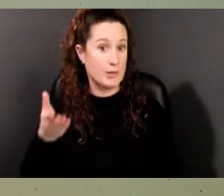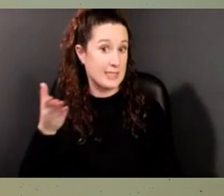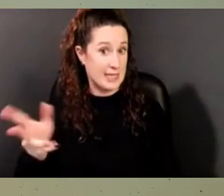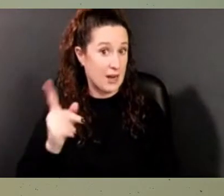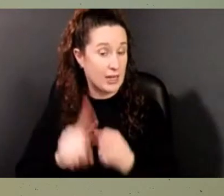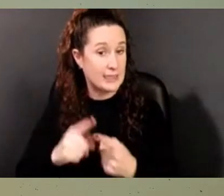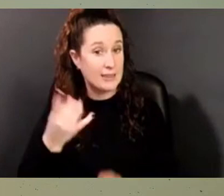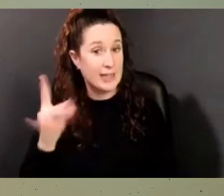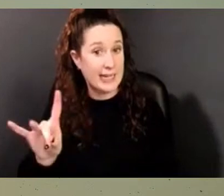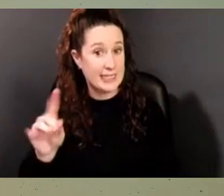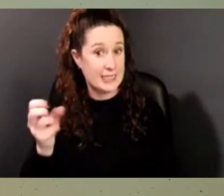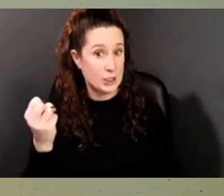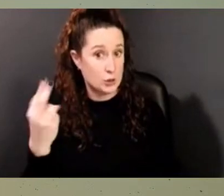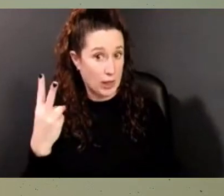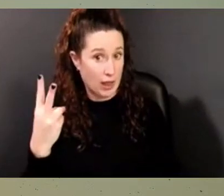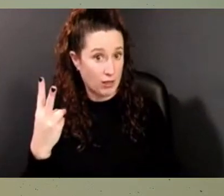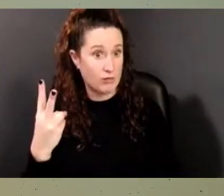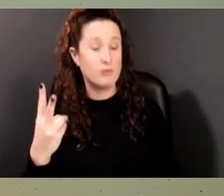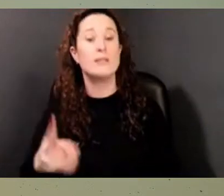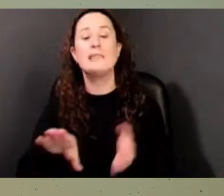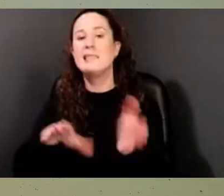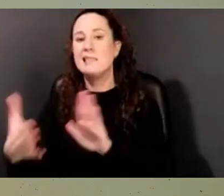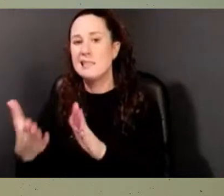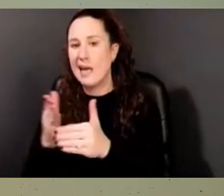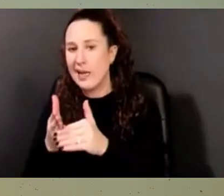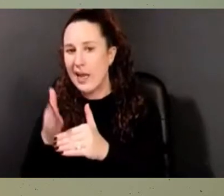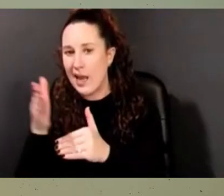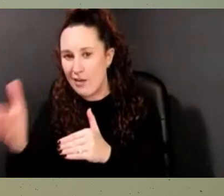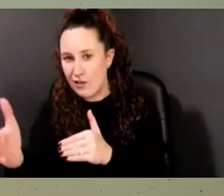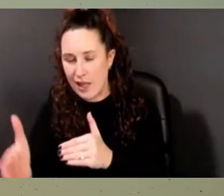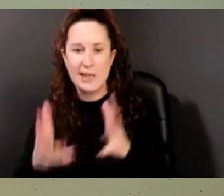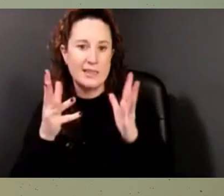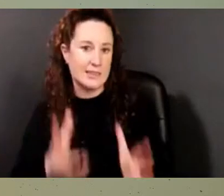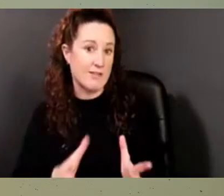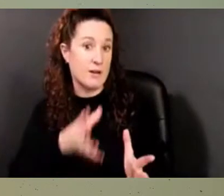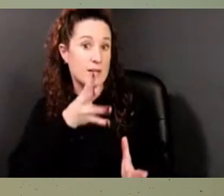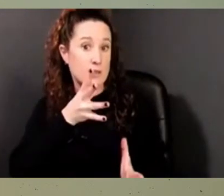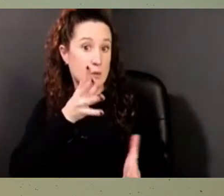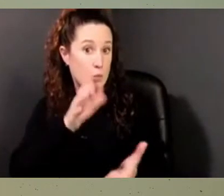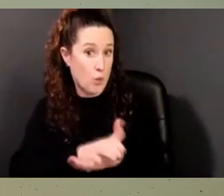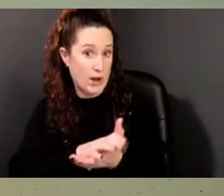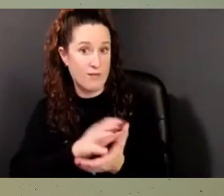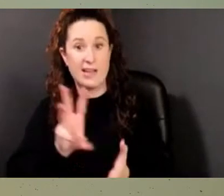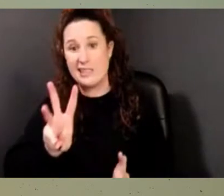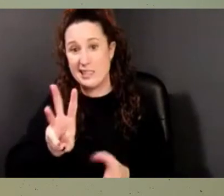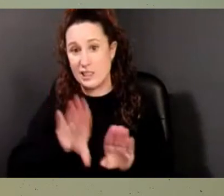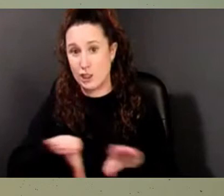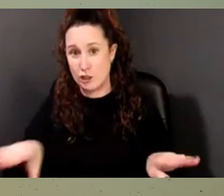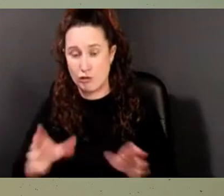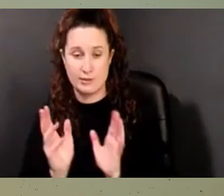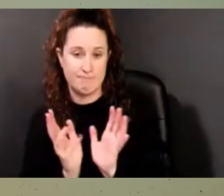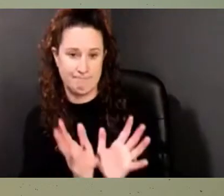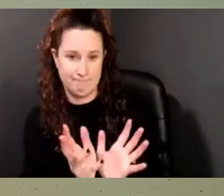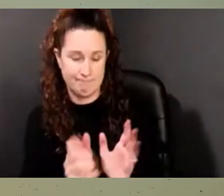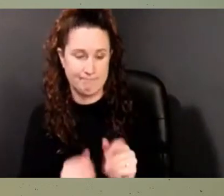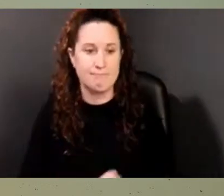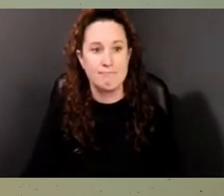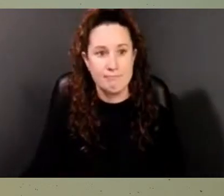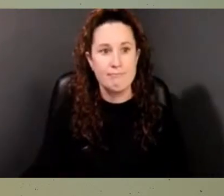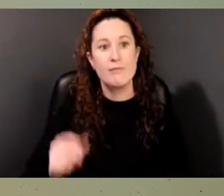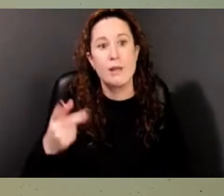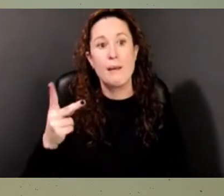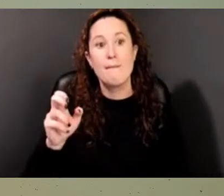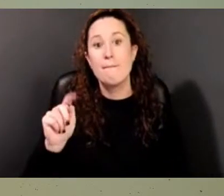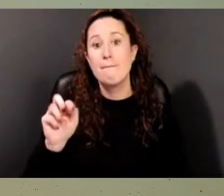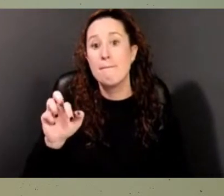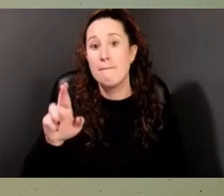He died a few years later, leaving behind his wife and 6 children who were then grown. Peter Patten stayed a tenant with the Dickinson family